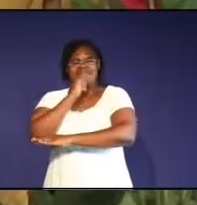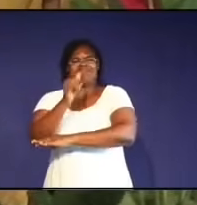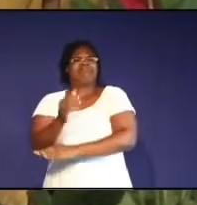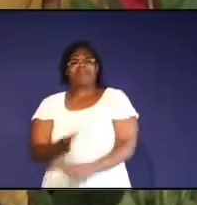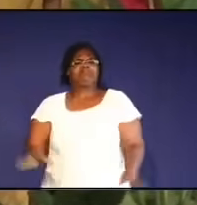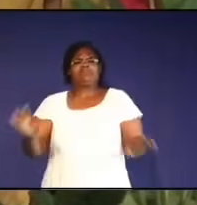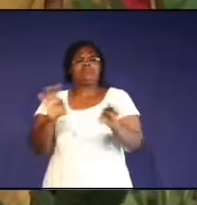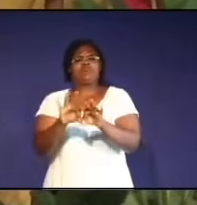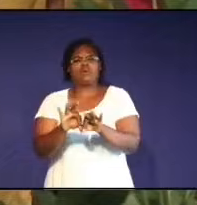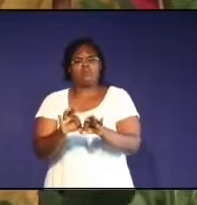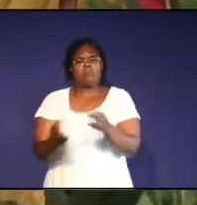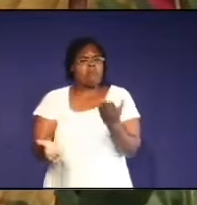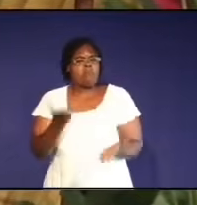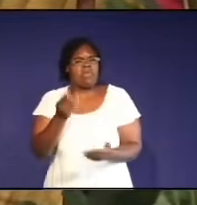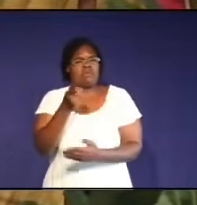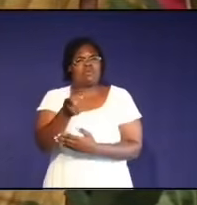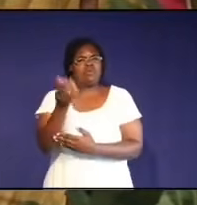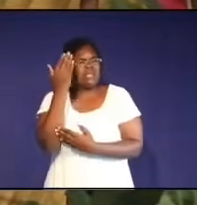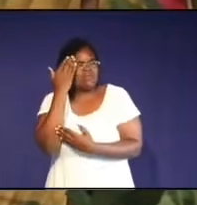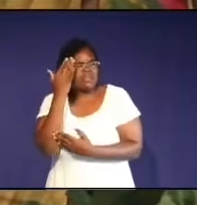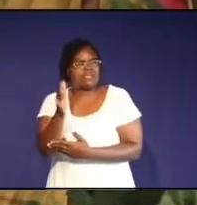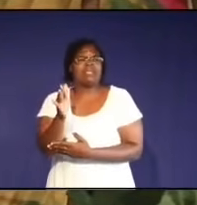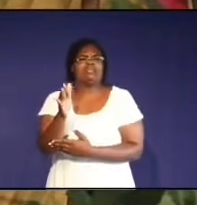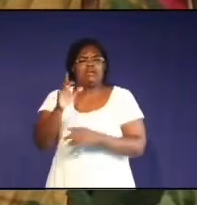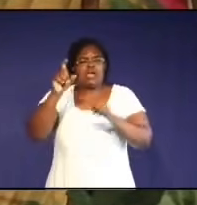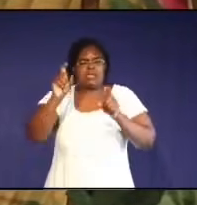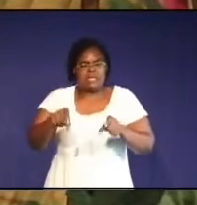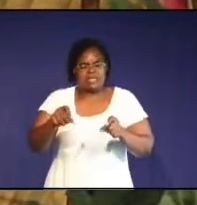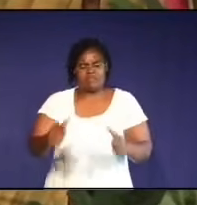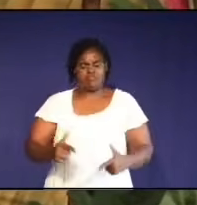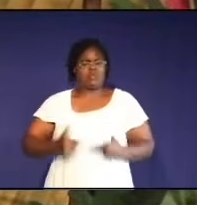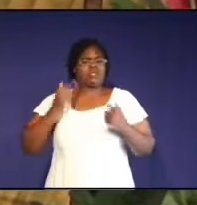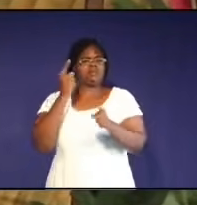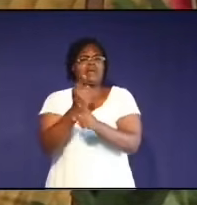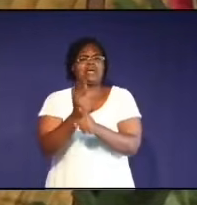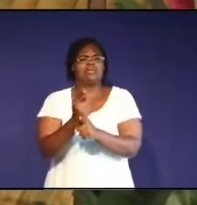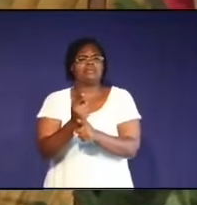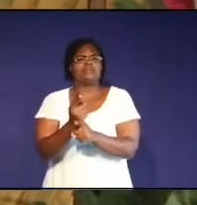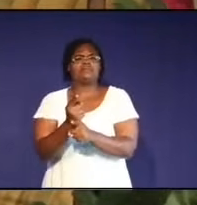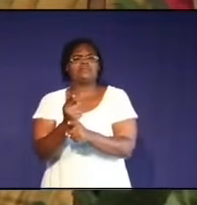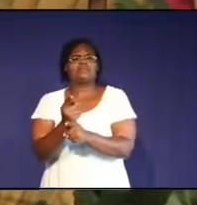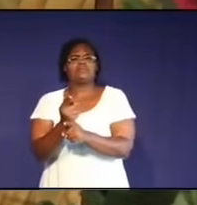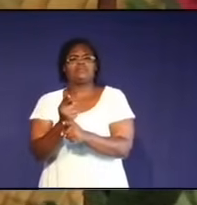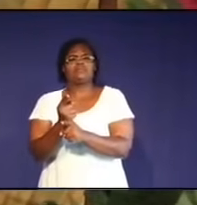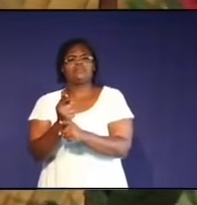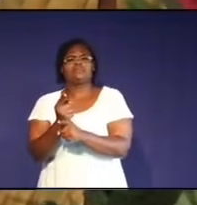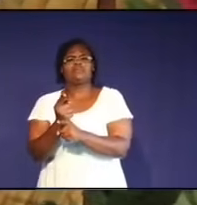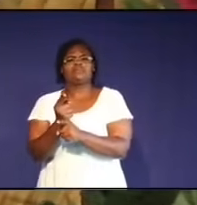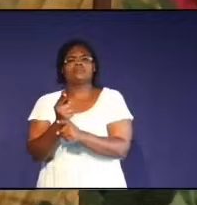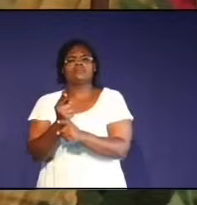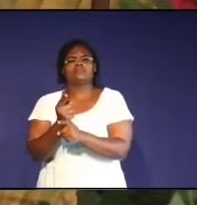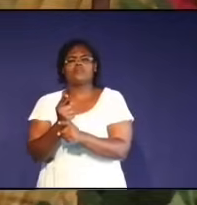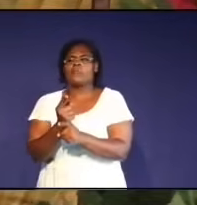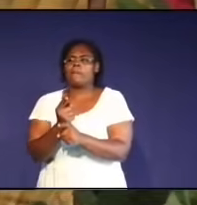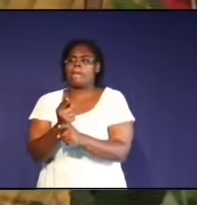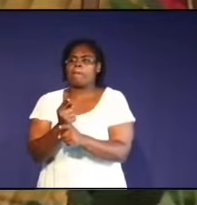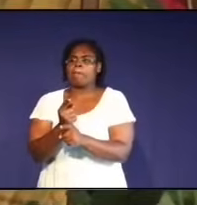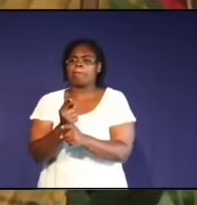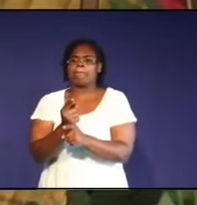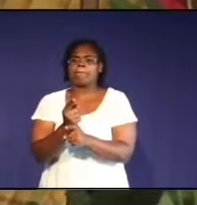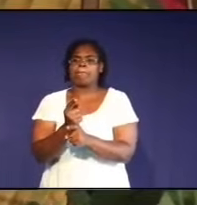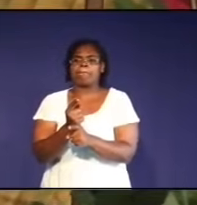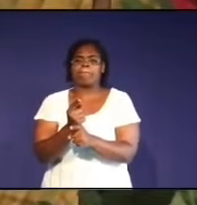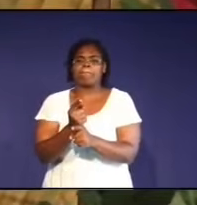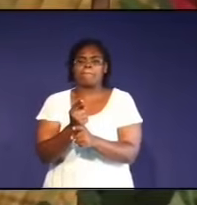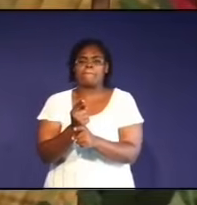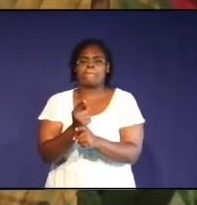Maybe you never thought that you needed to live right. There's a phrase that you have come